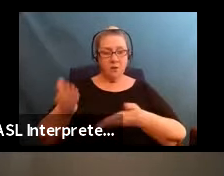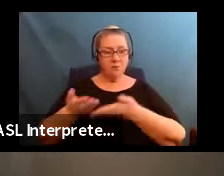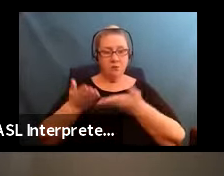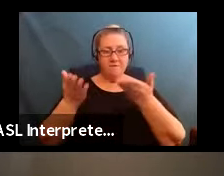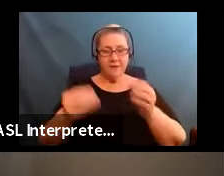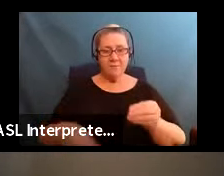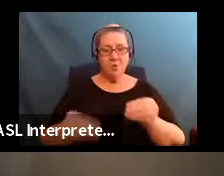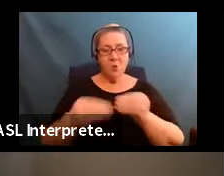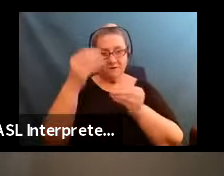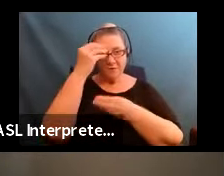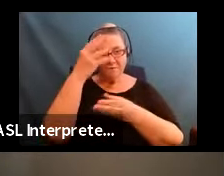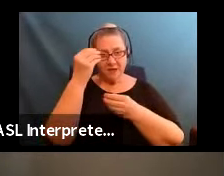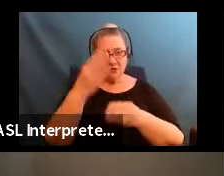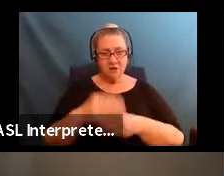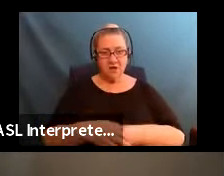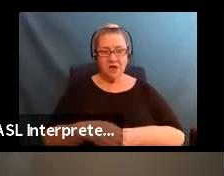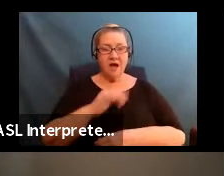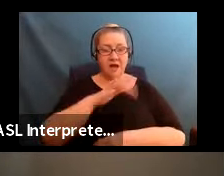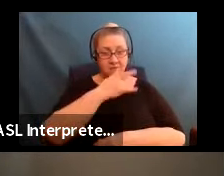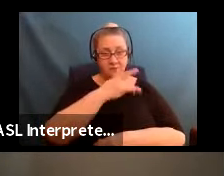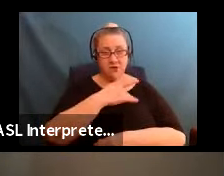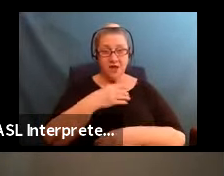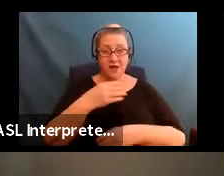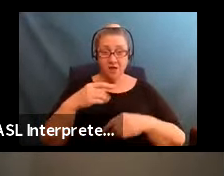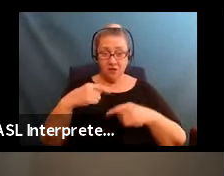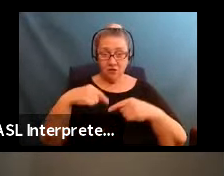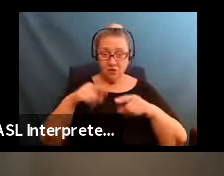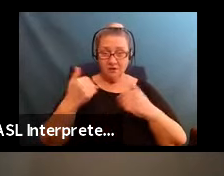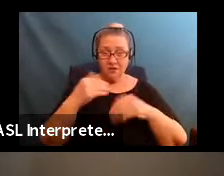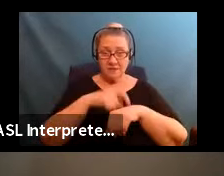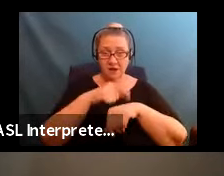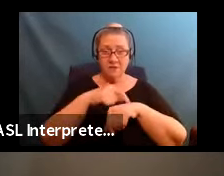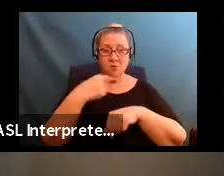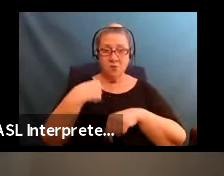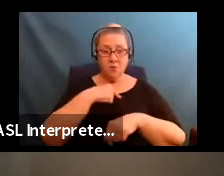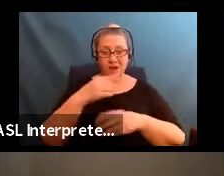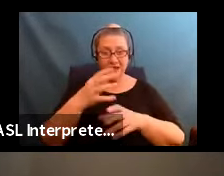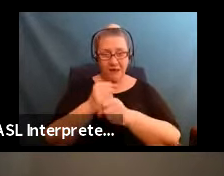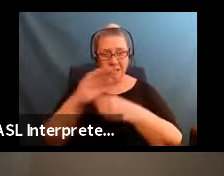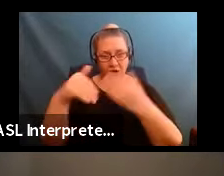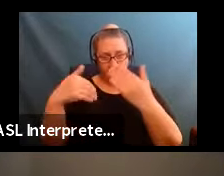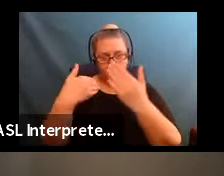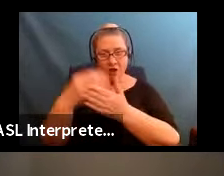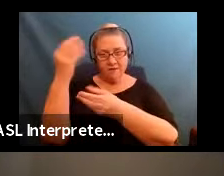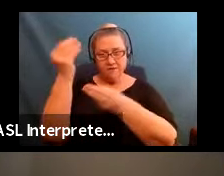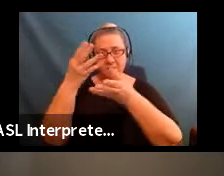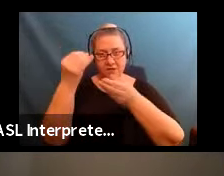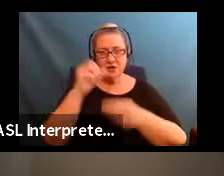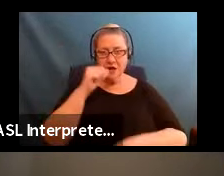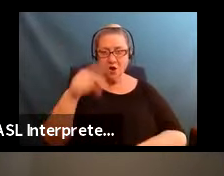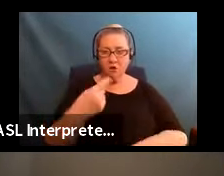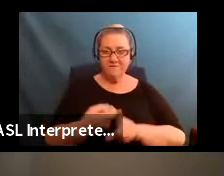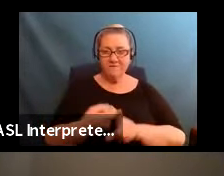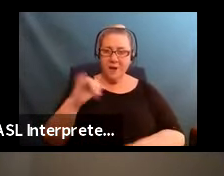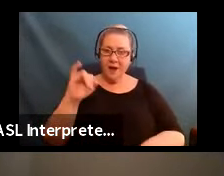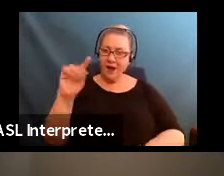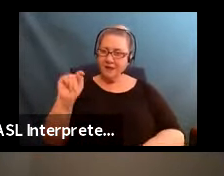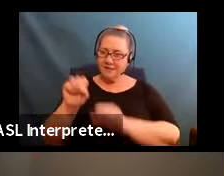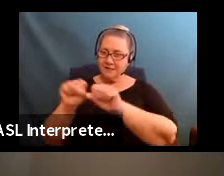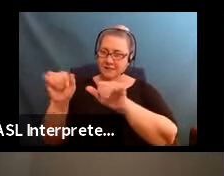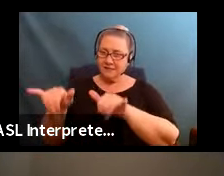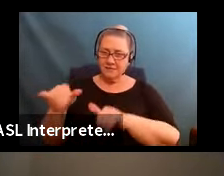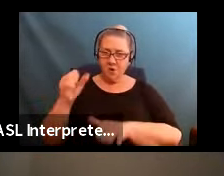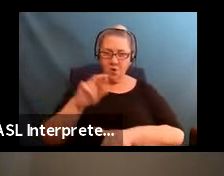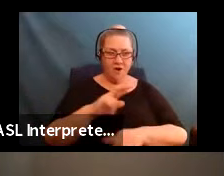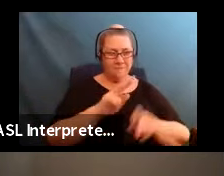appreciate making sure that what we're doing, we have a lot of those inputs, and it's just not coming from an IT system or people who this may not be